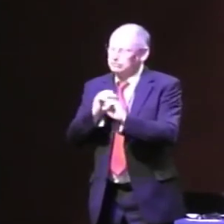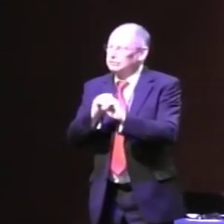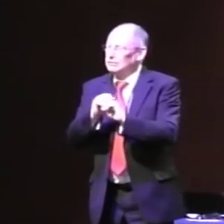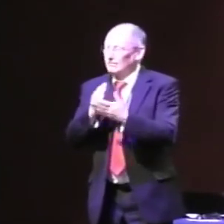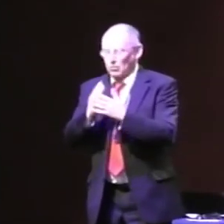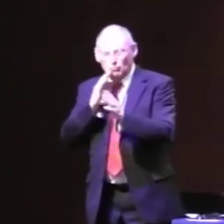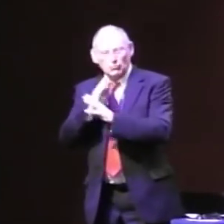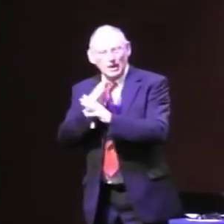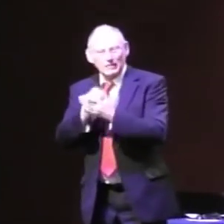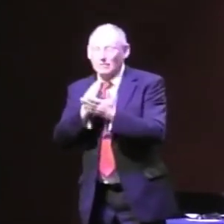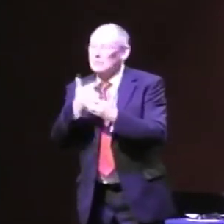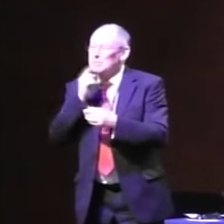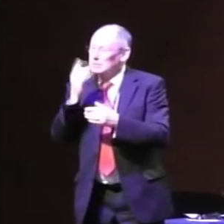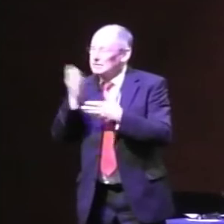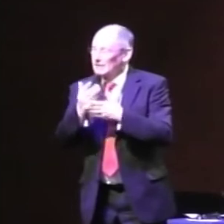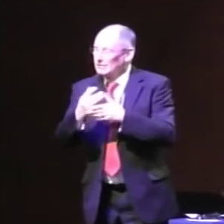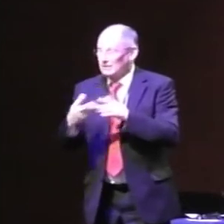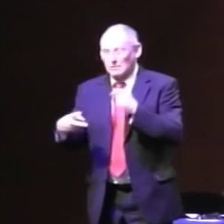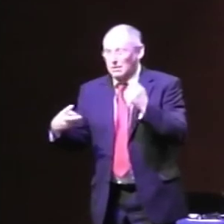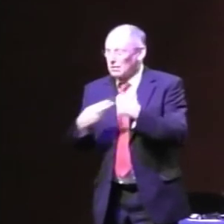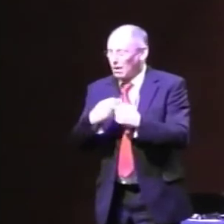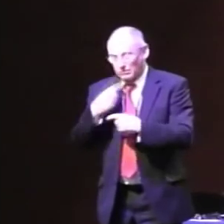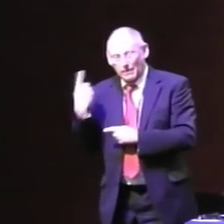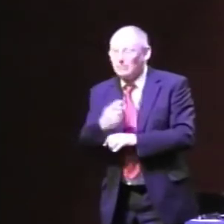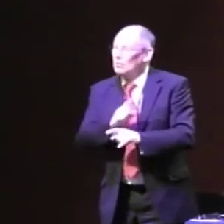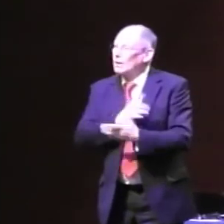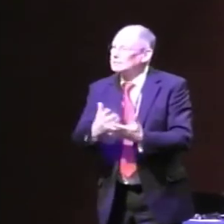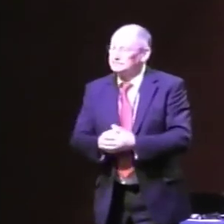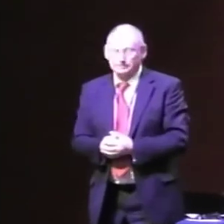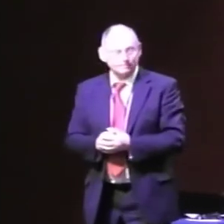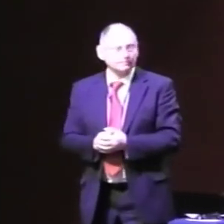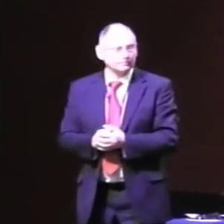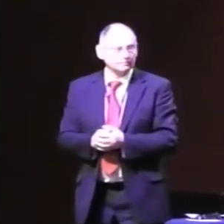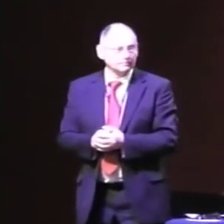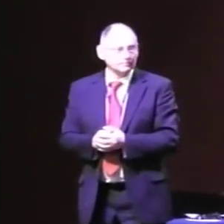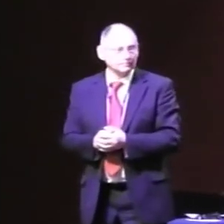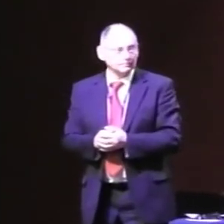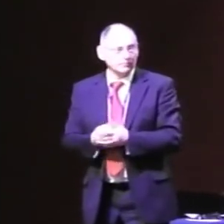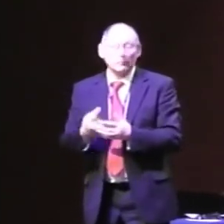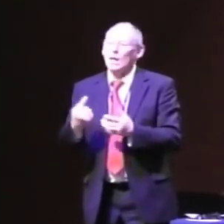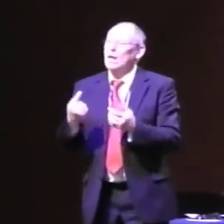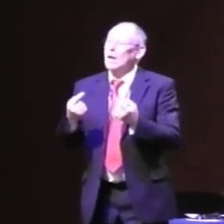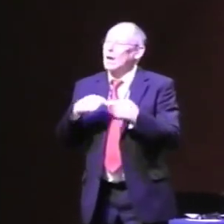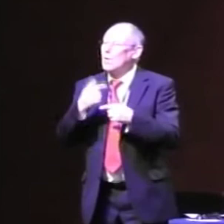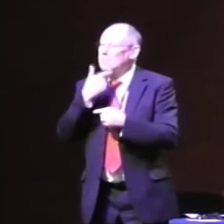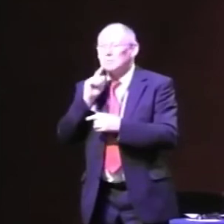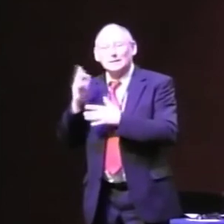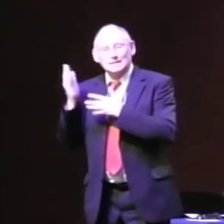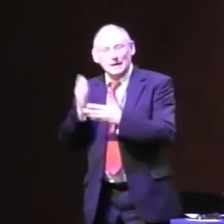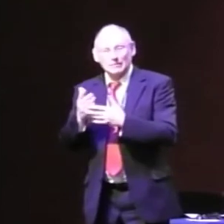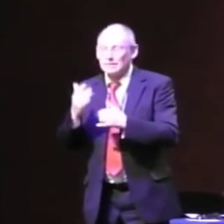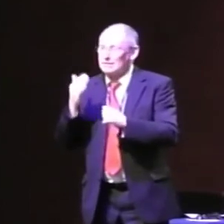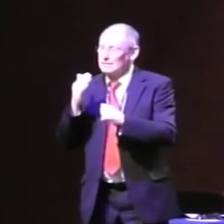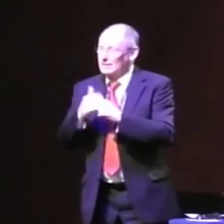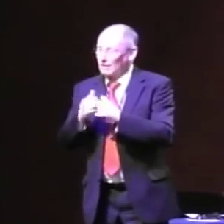of every public service in our country? For our public services, there is never a